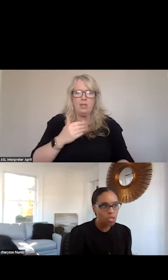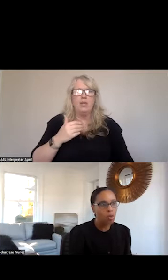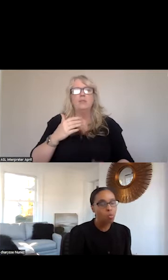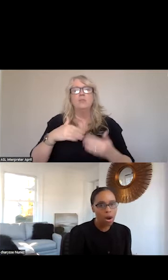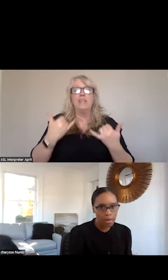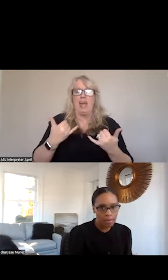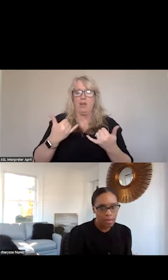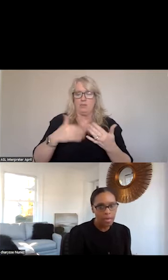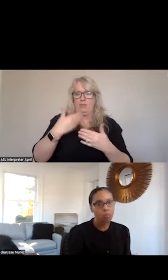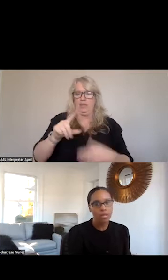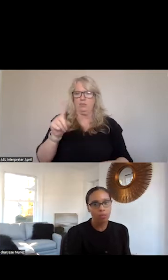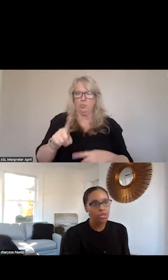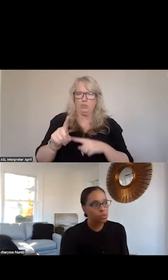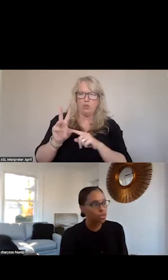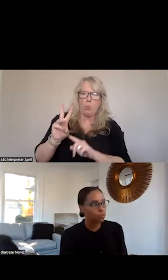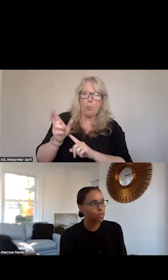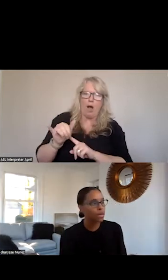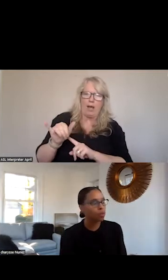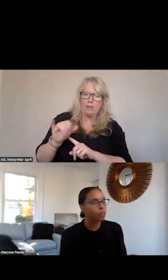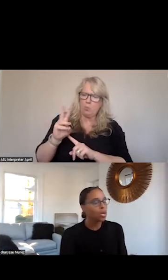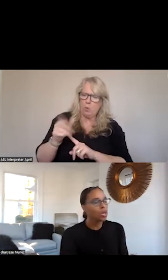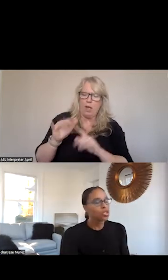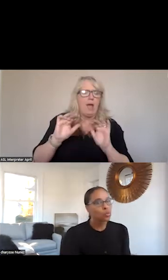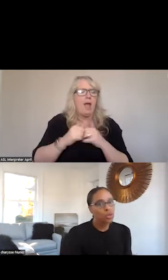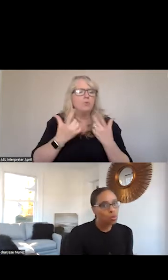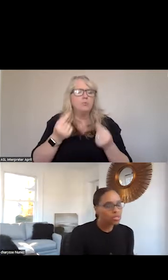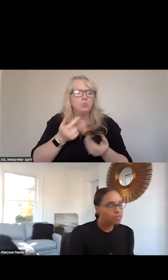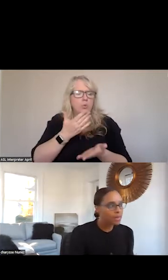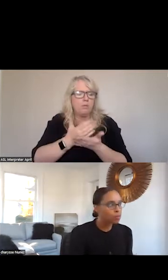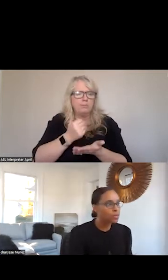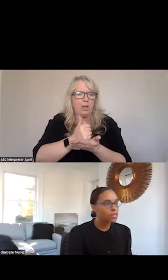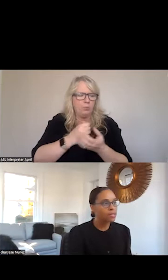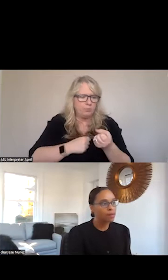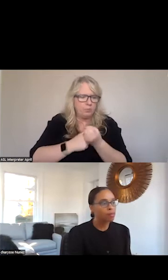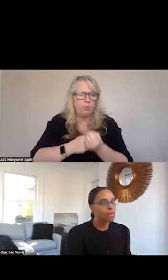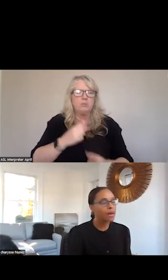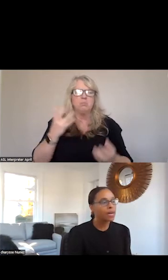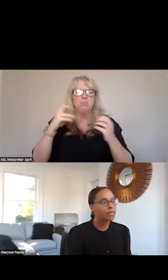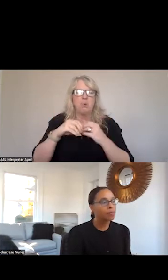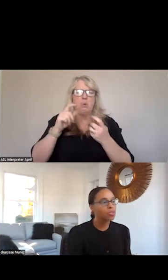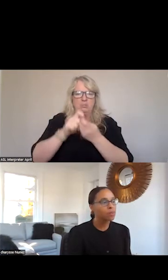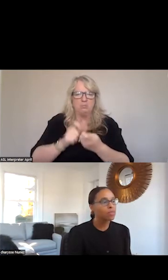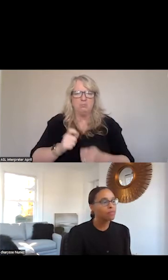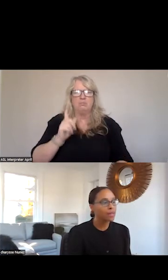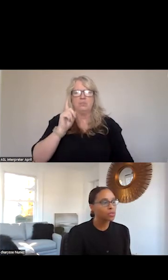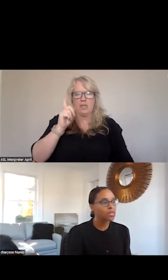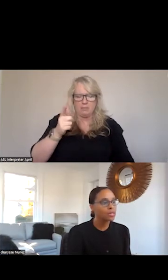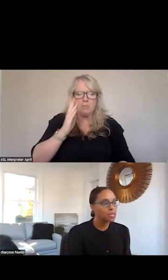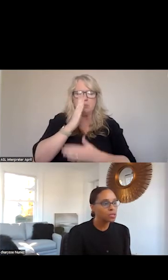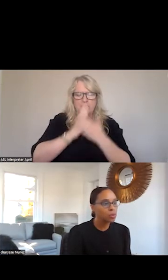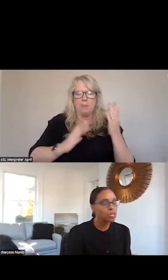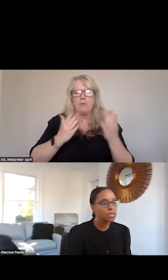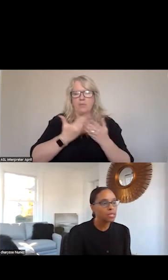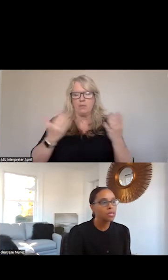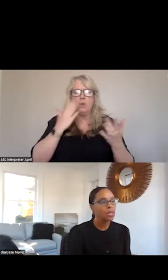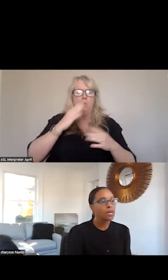question is why, and what can we do to support and help? So we'll go into that in greater detail, but at a high level, some of the factors that